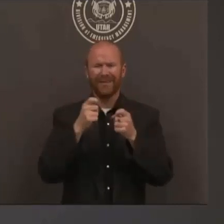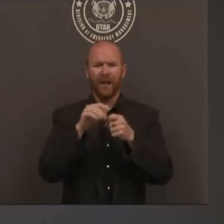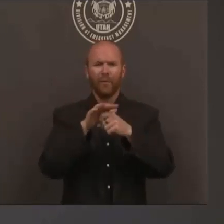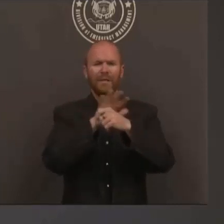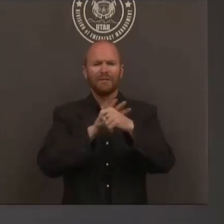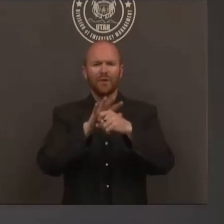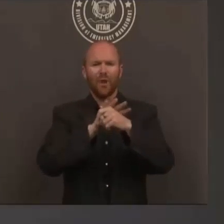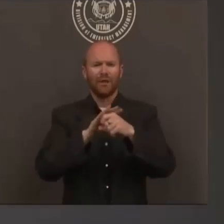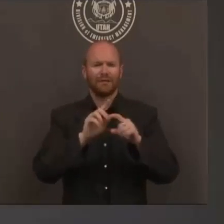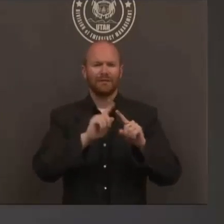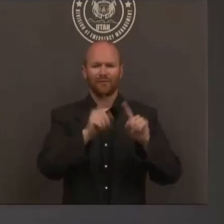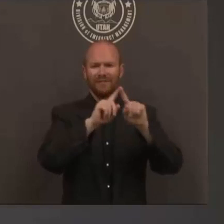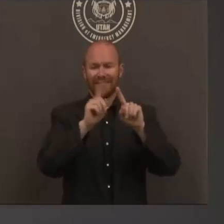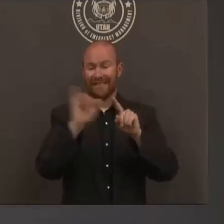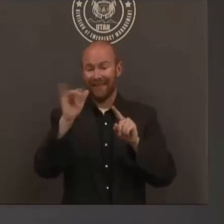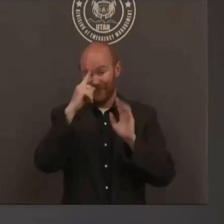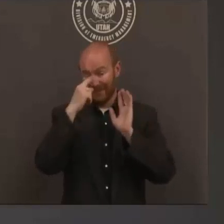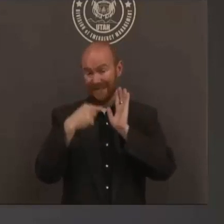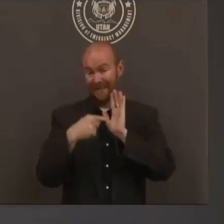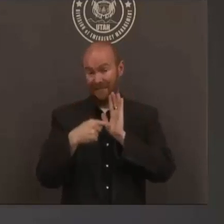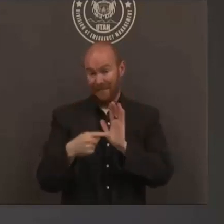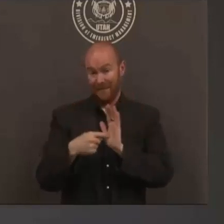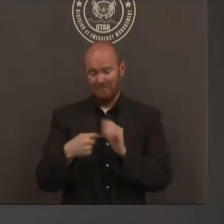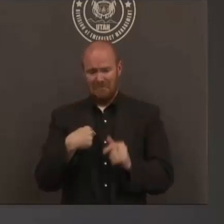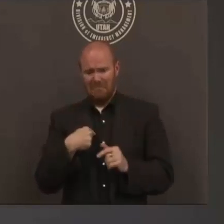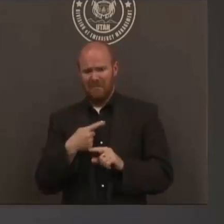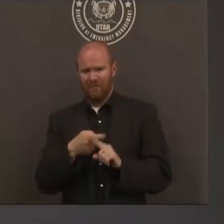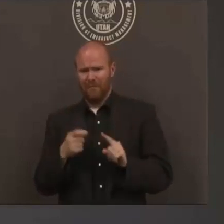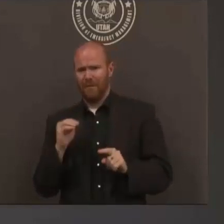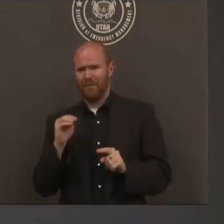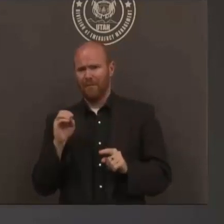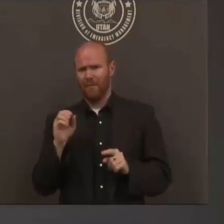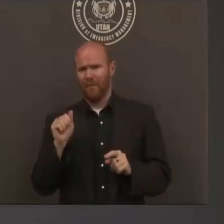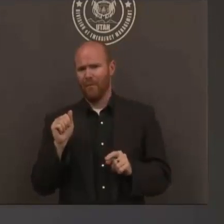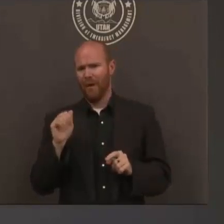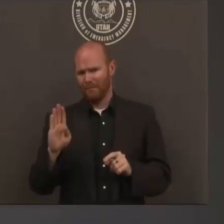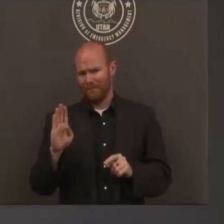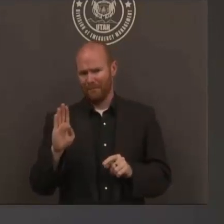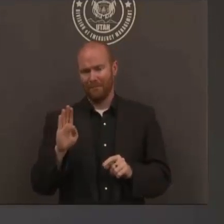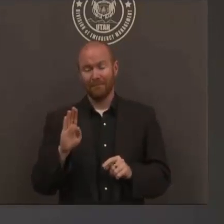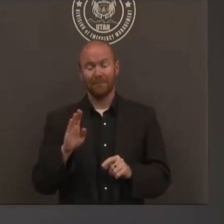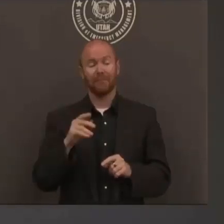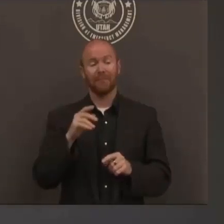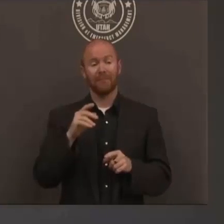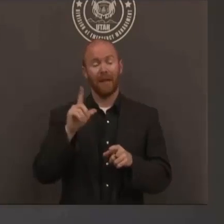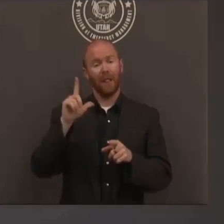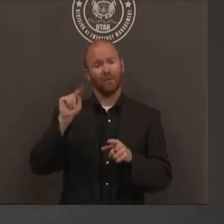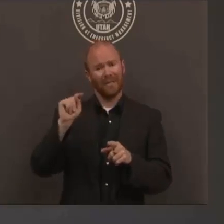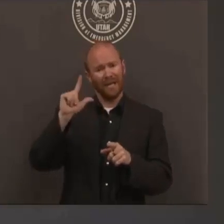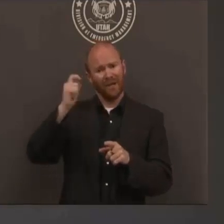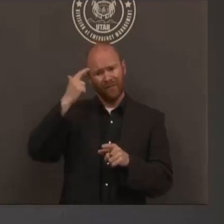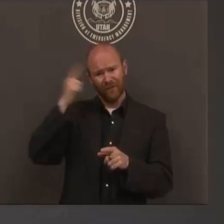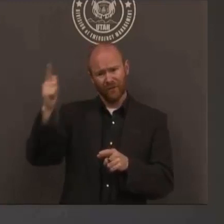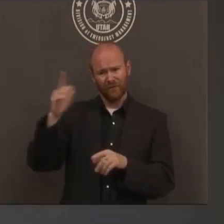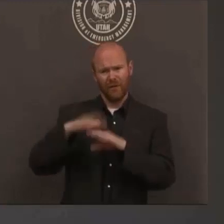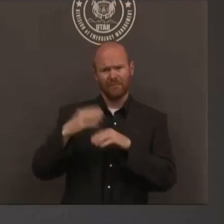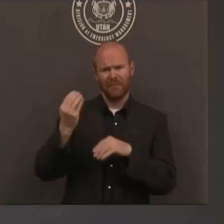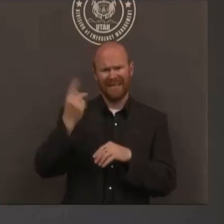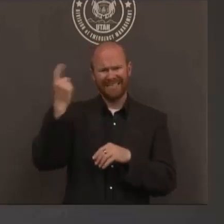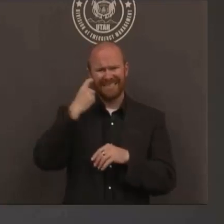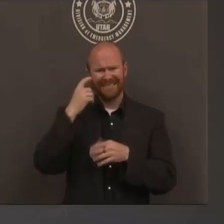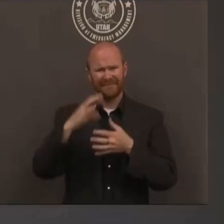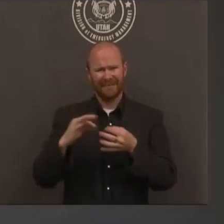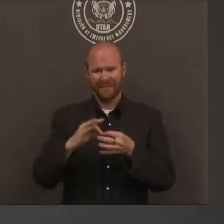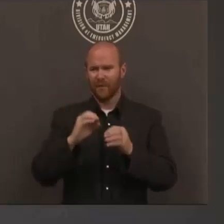differences on the Utah Lease Together plan. Lieutenant Governor Cox said Monday, there is